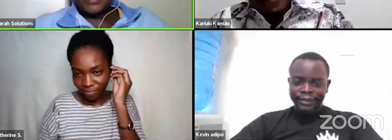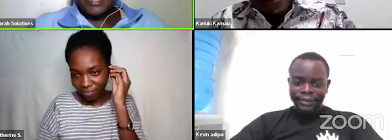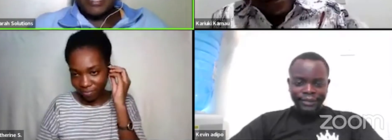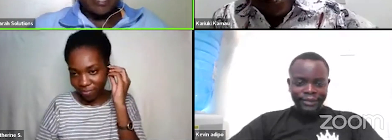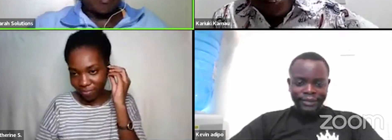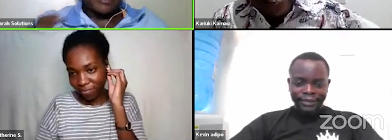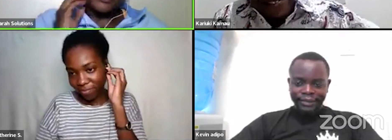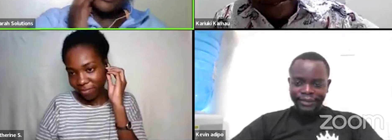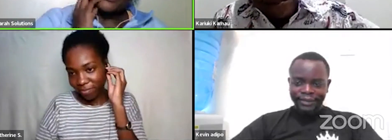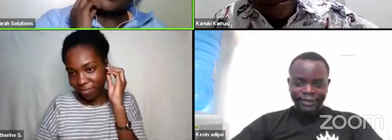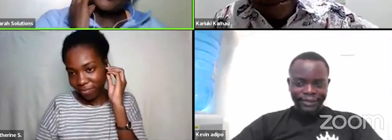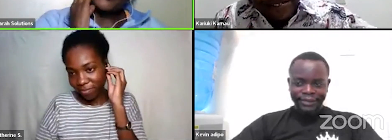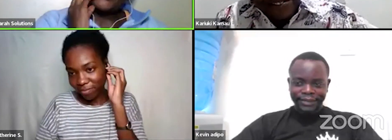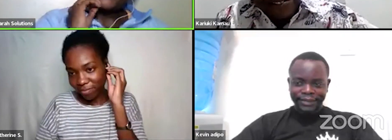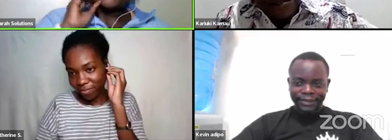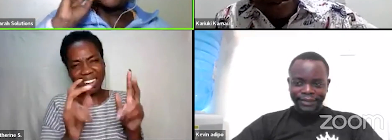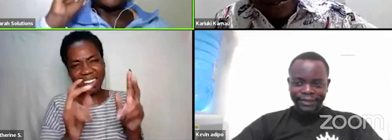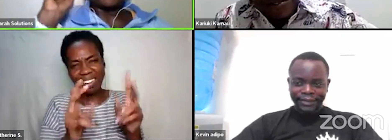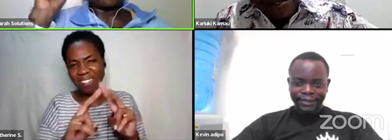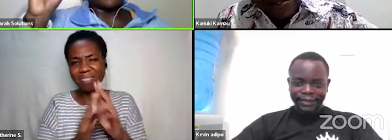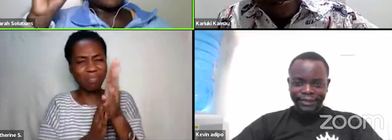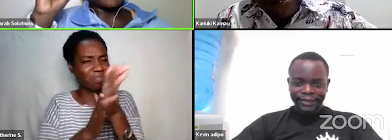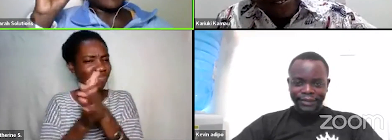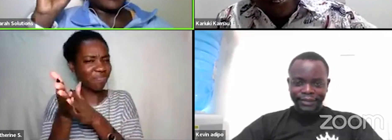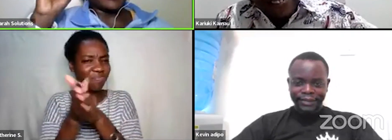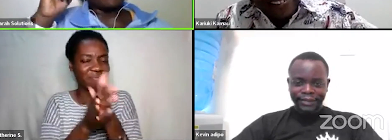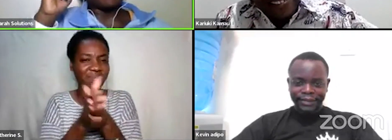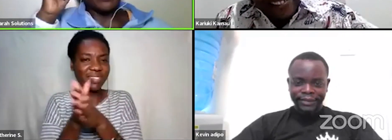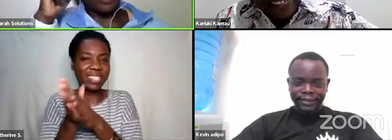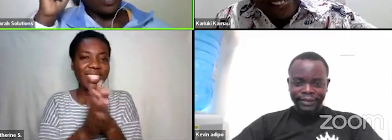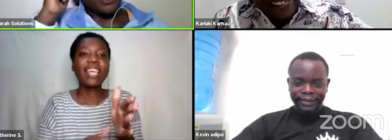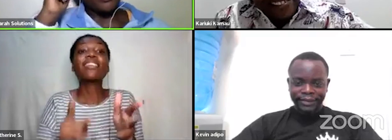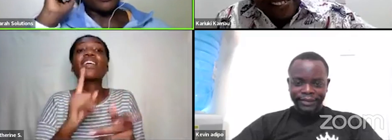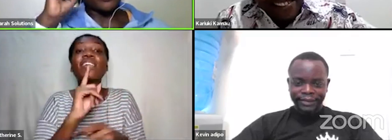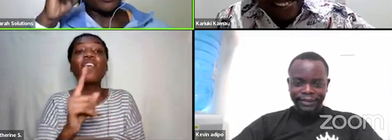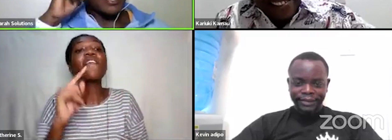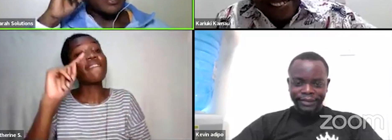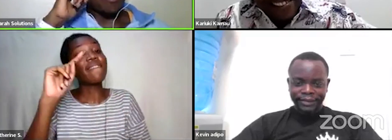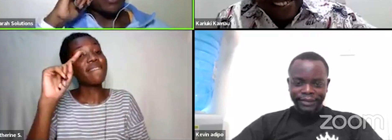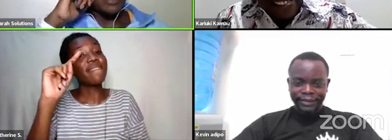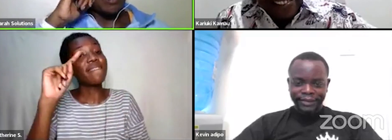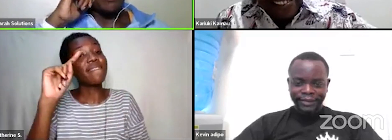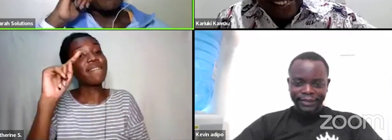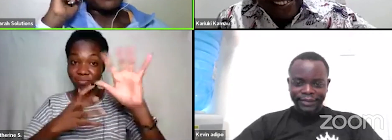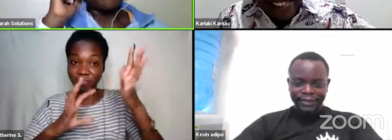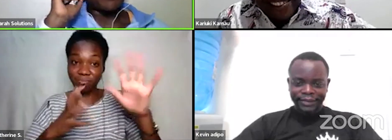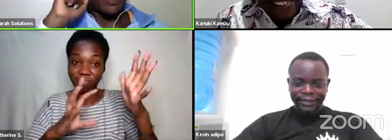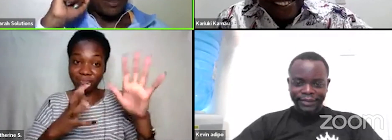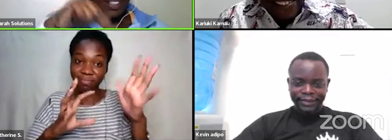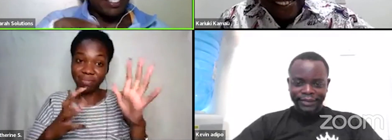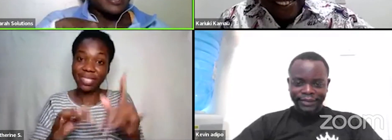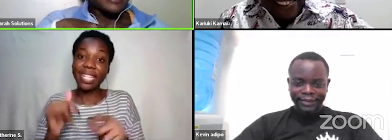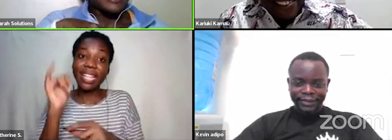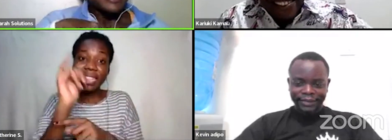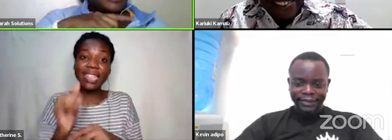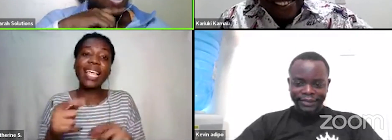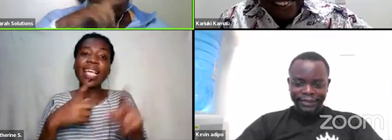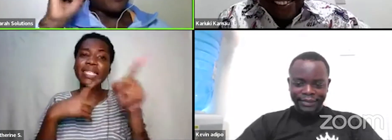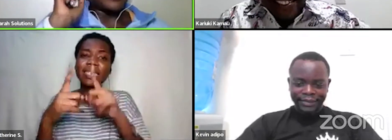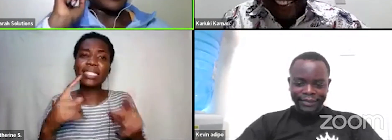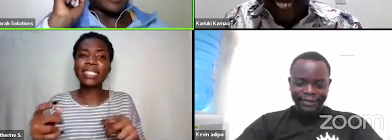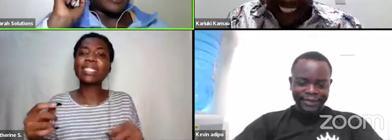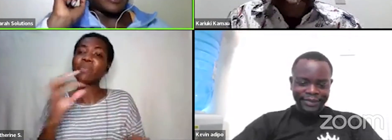That is quite an inspirational. So your first, but there, congratulations. At least your first trip, you made a profit of